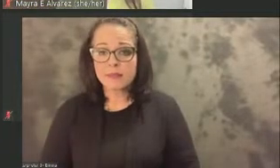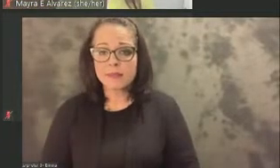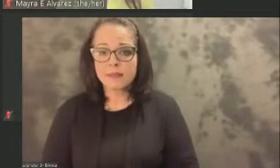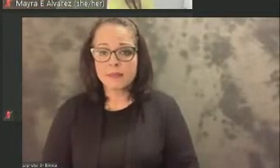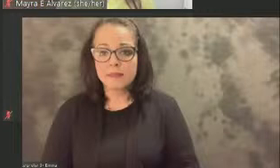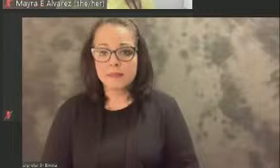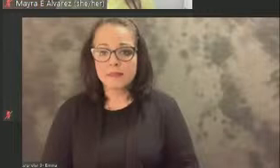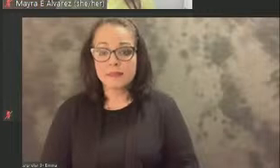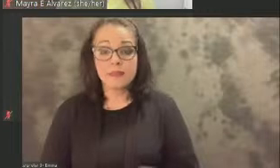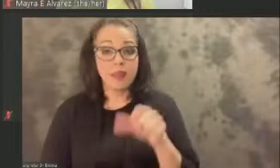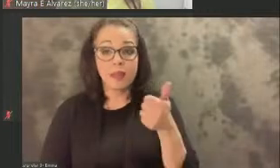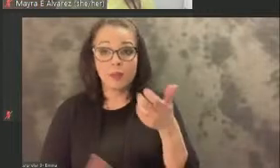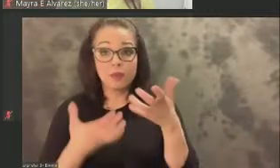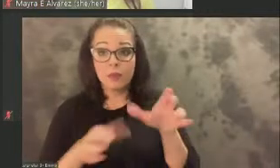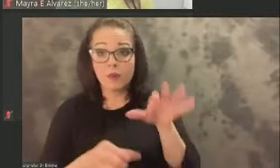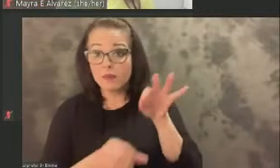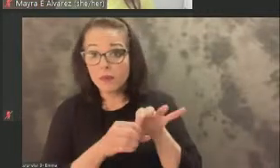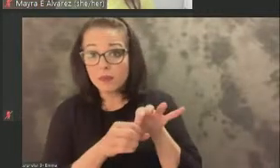Any abstentions?